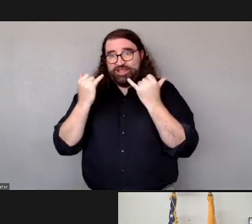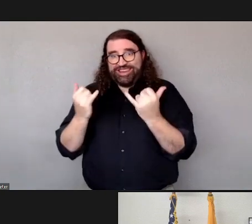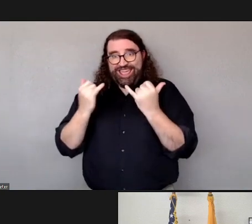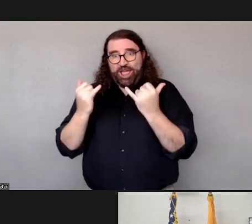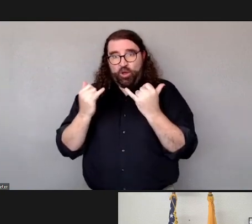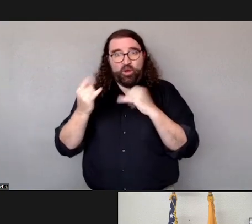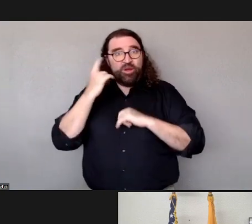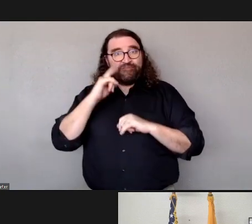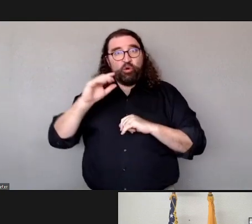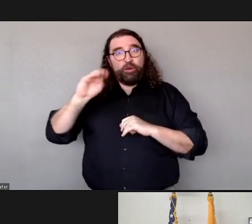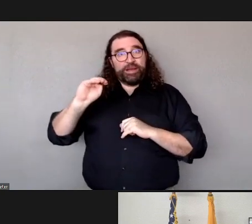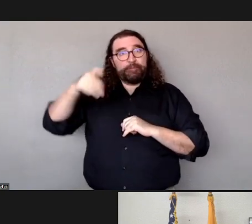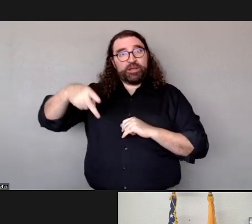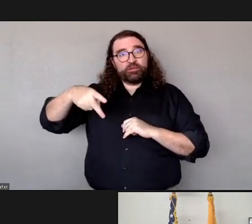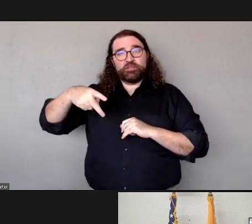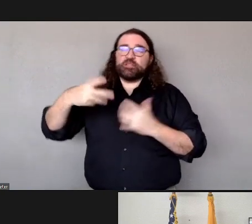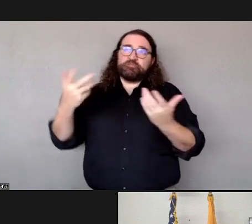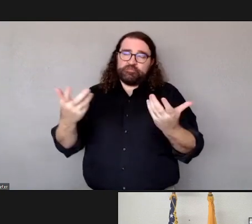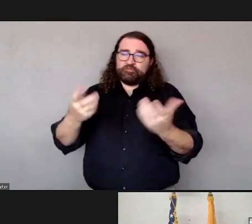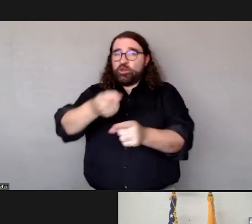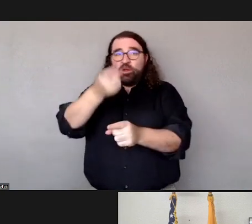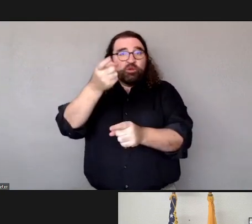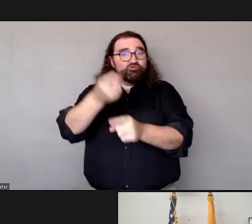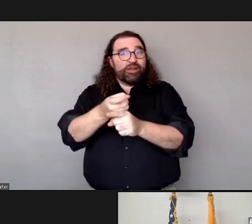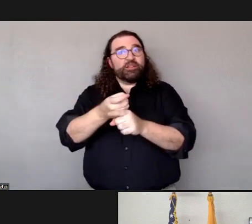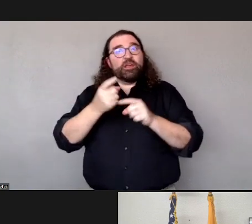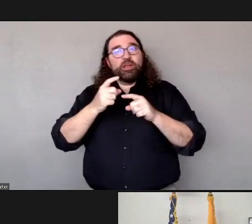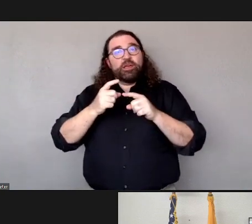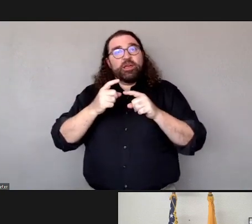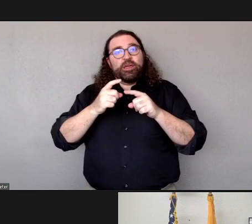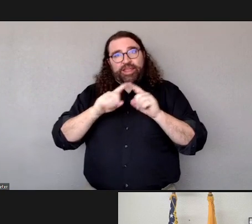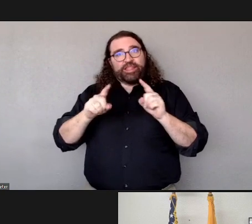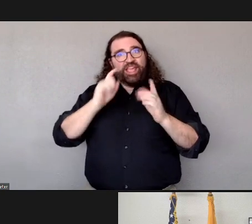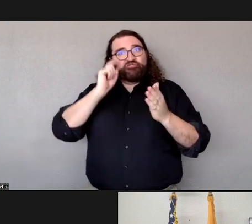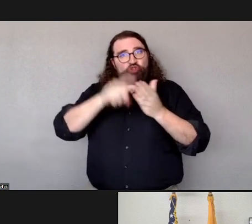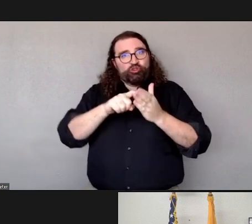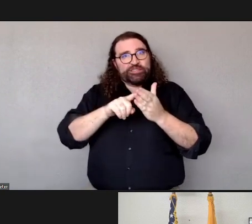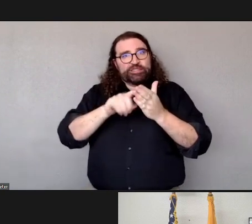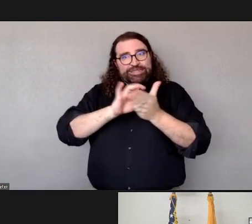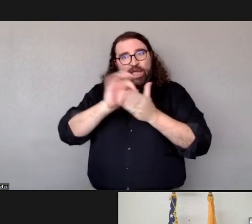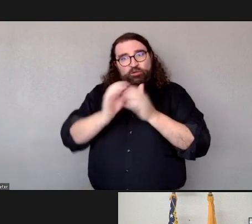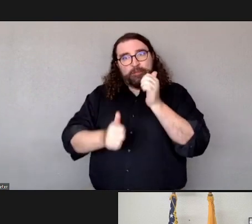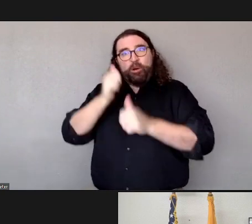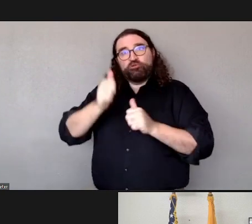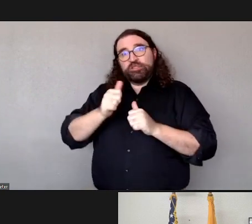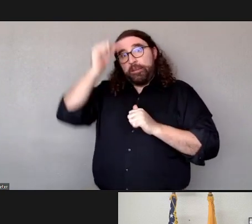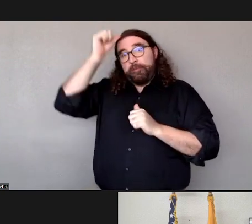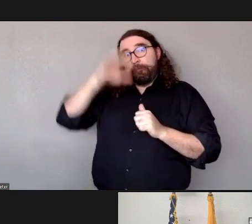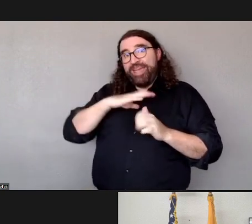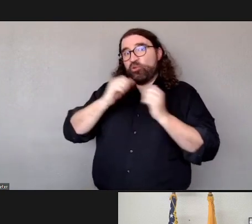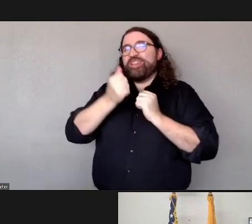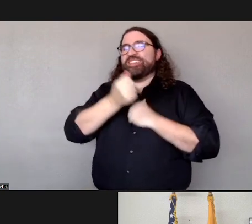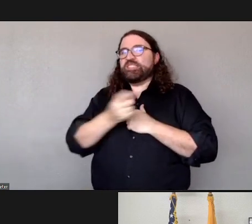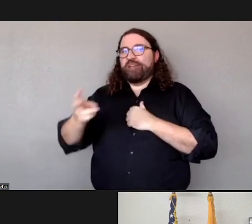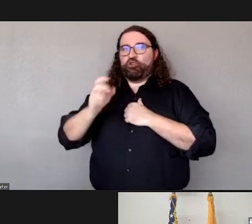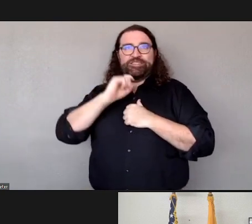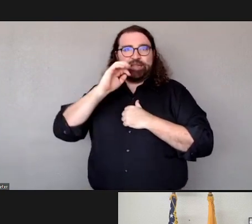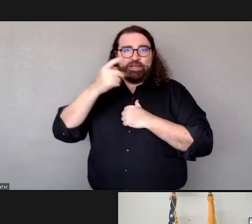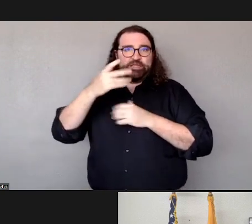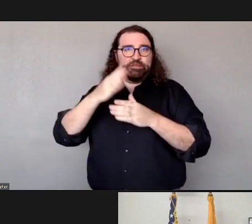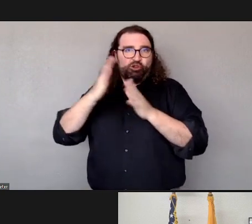monkeypox, really, you're absolutely right that it has been in men who had sex with men and had multiple partners. That has been